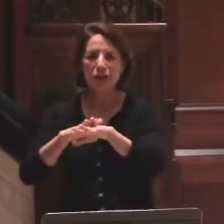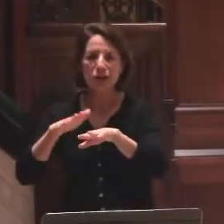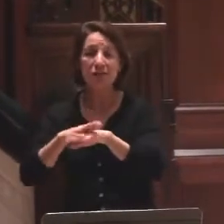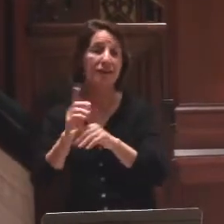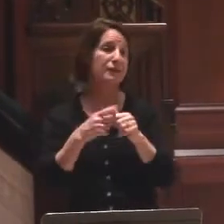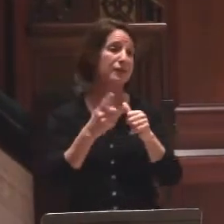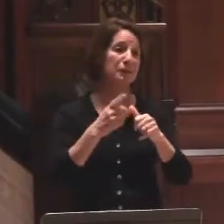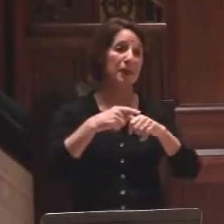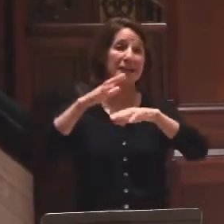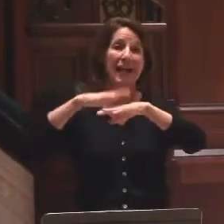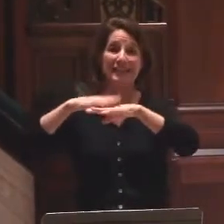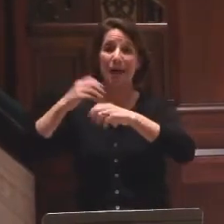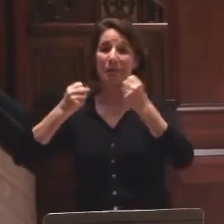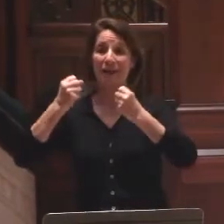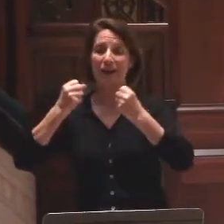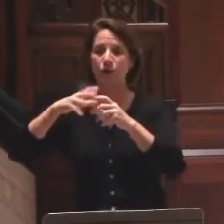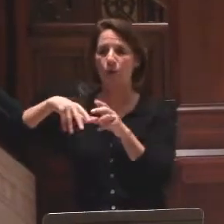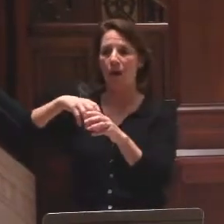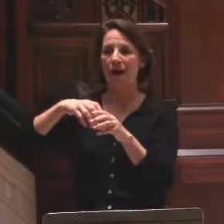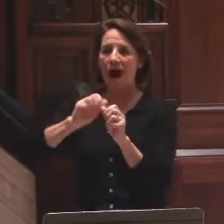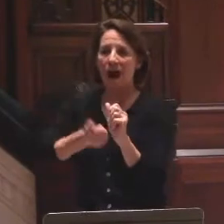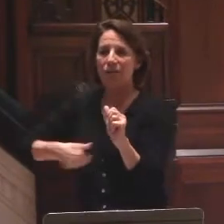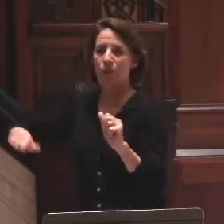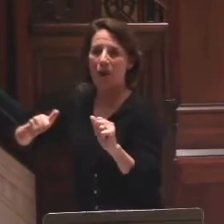car to avoid the tarantulas.